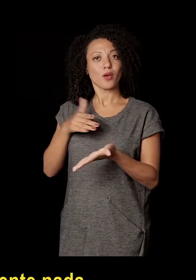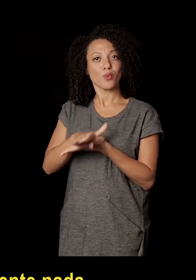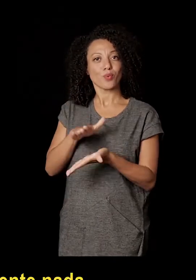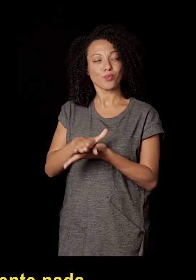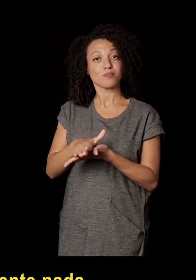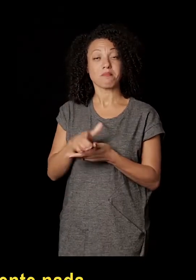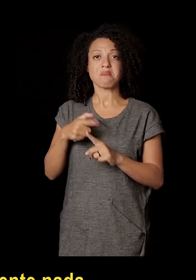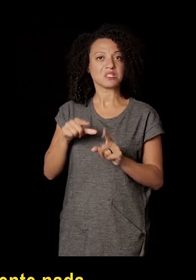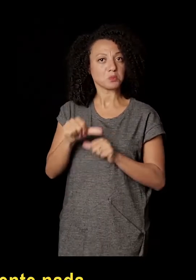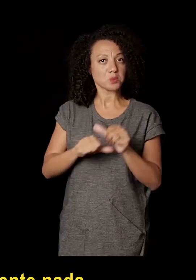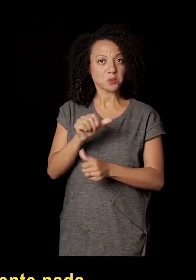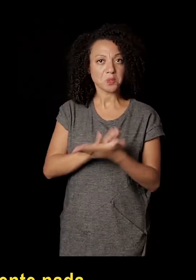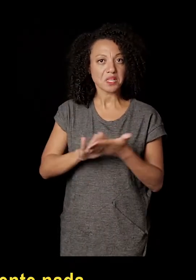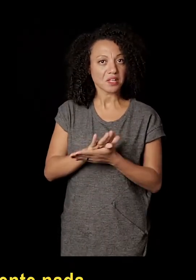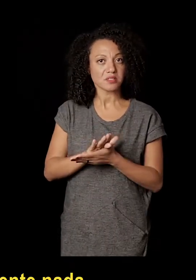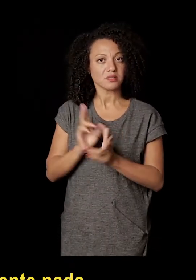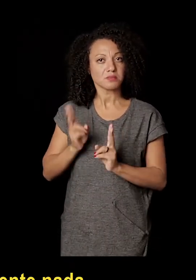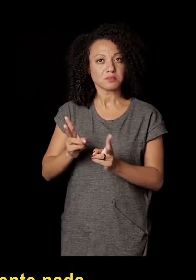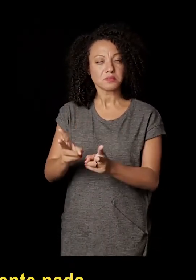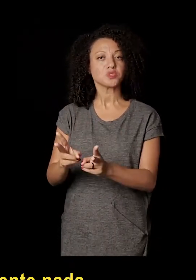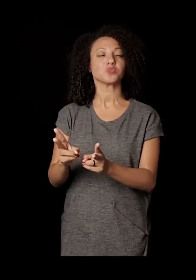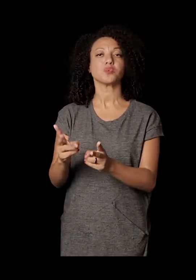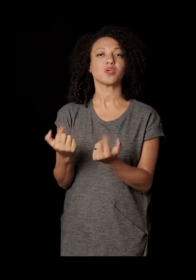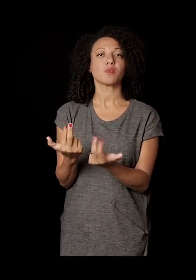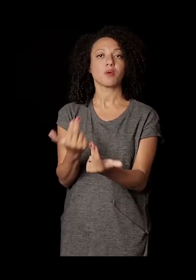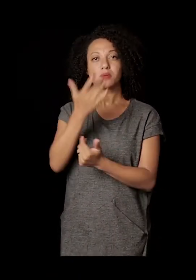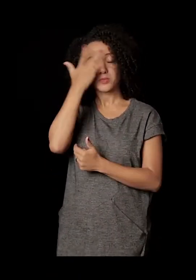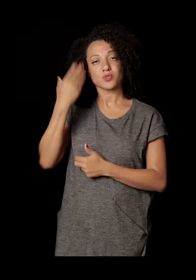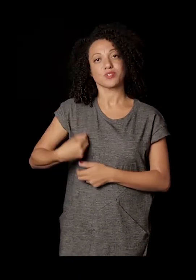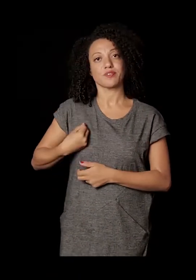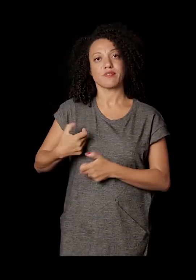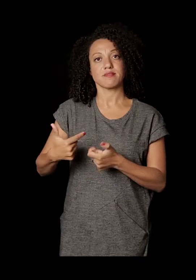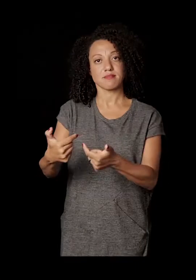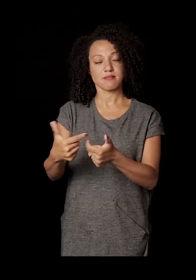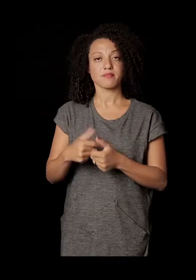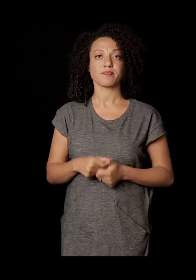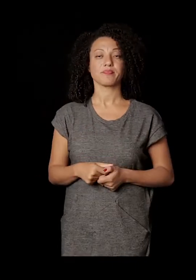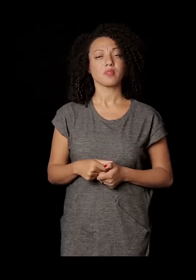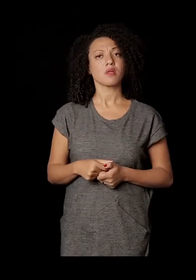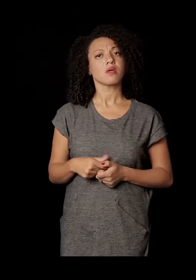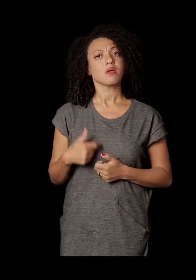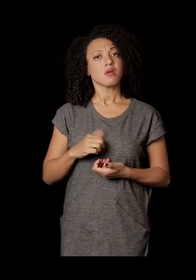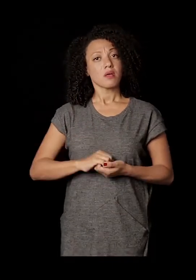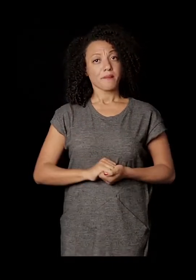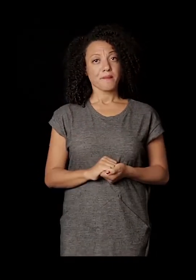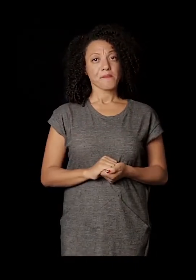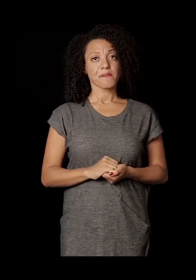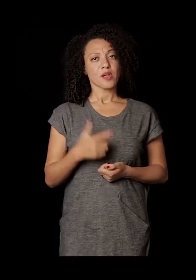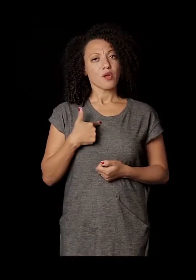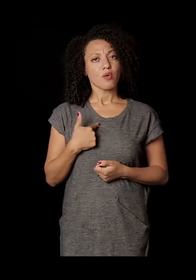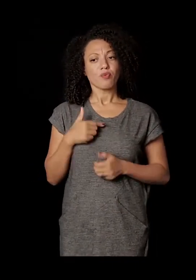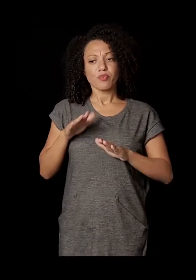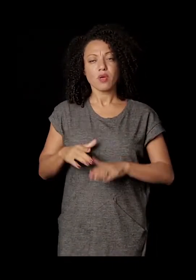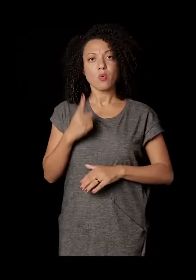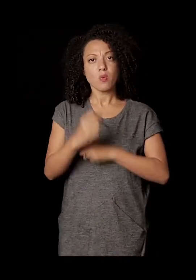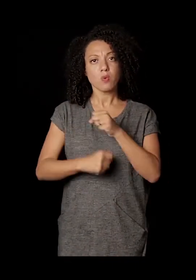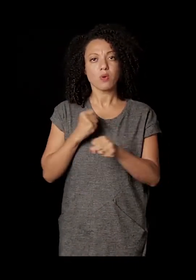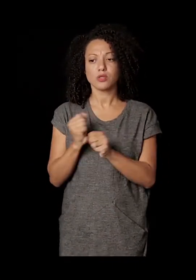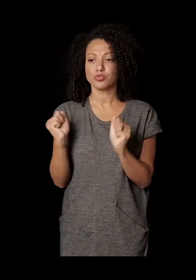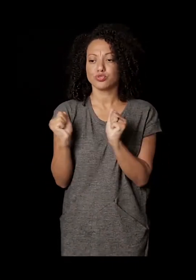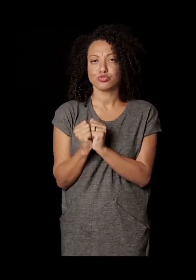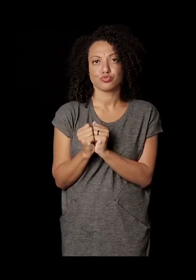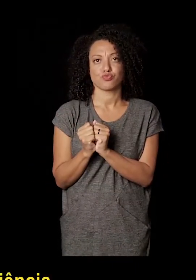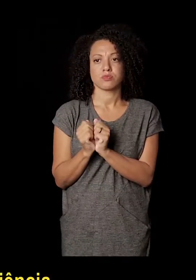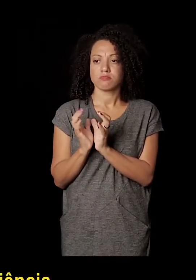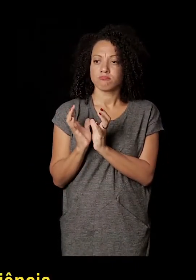But it didn't change a thing for the veterans. So I spent a year politically organizing with